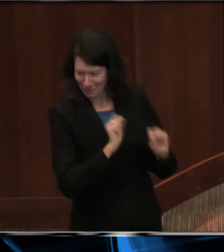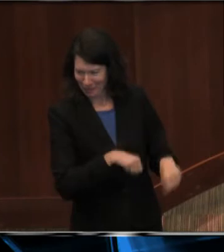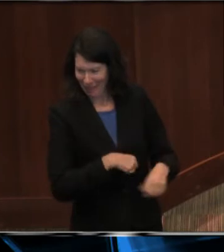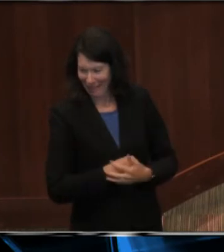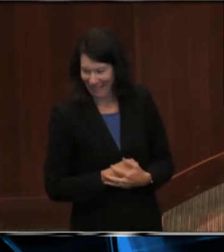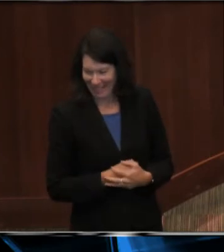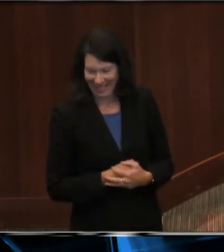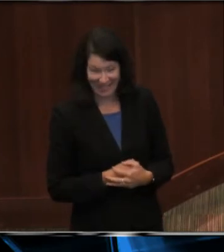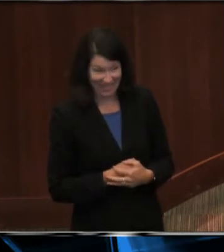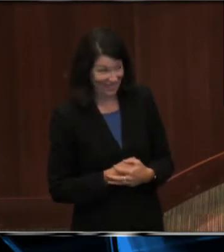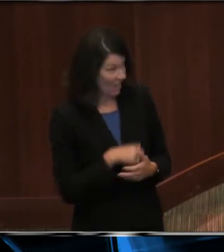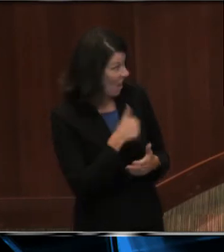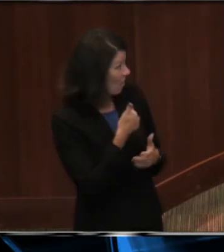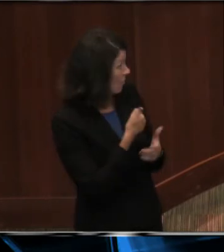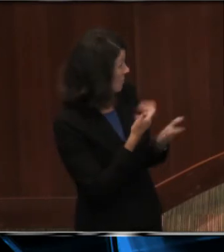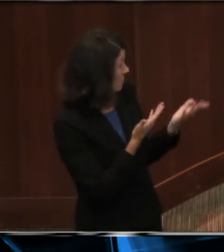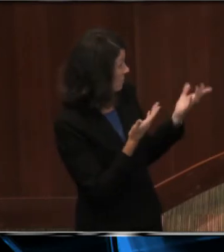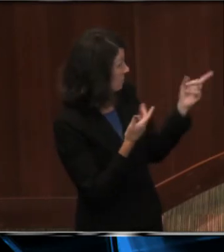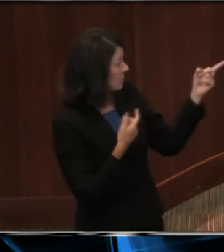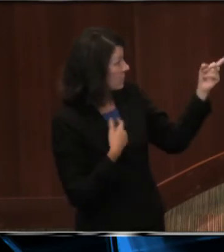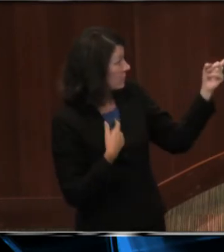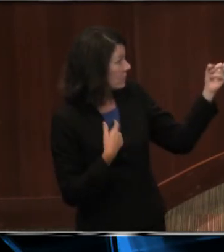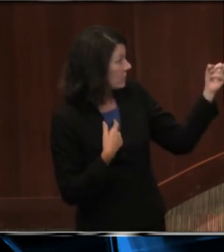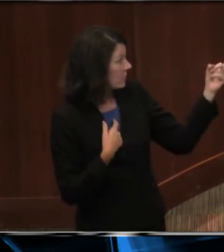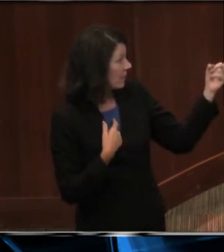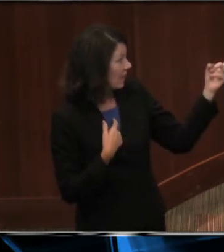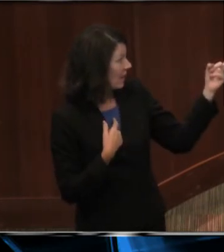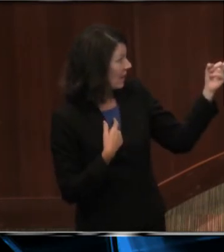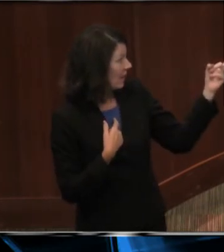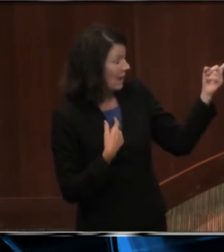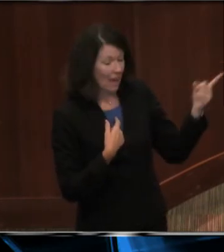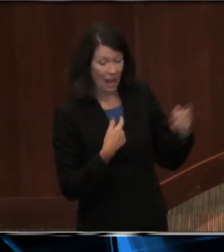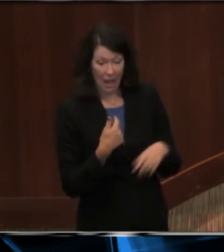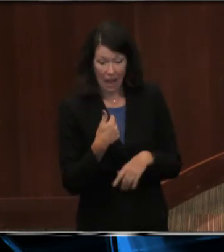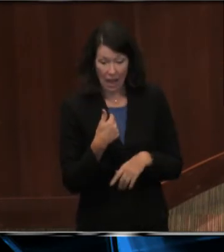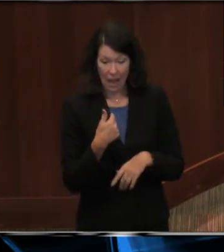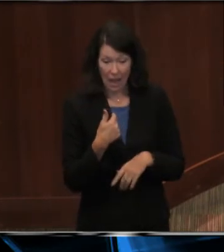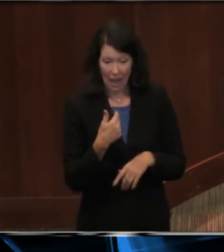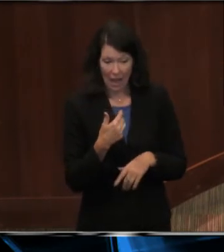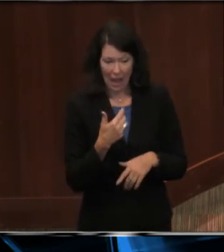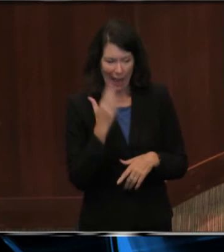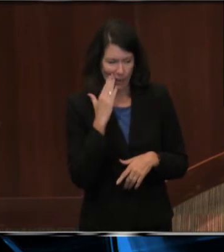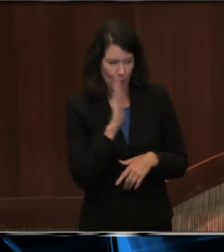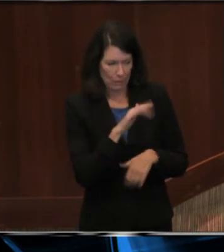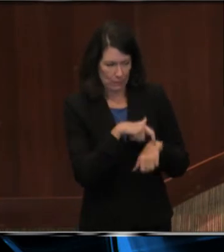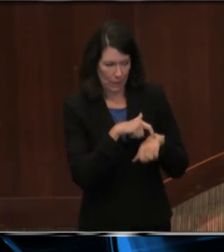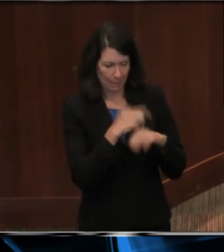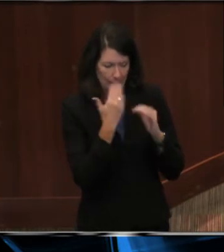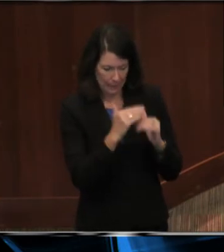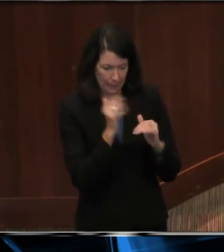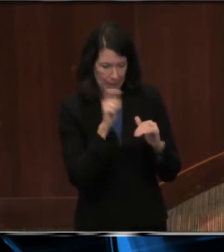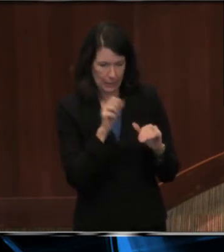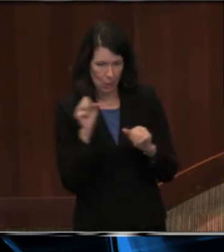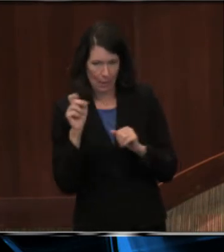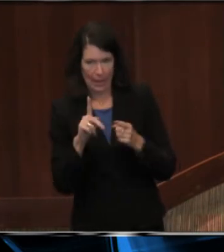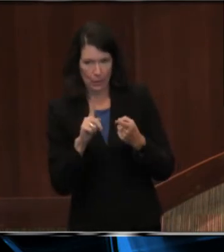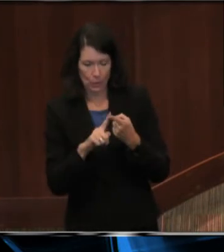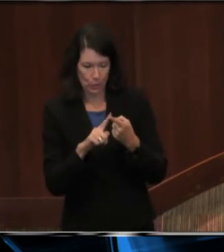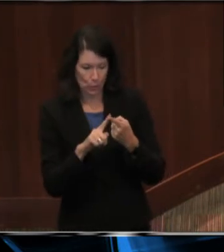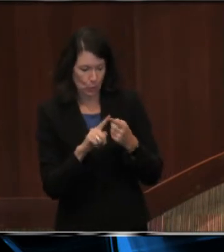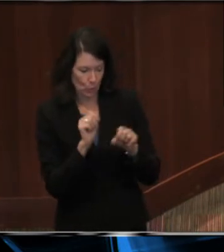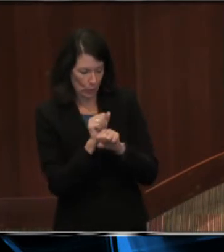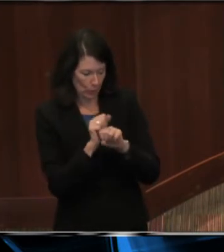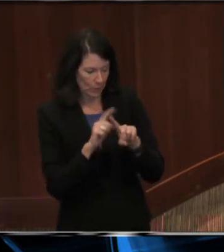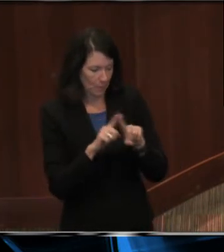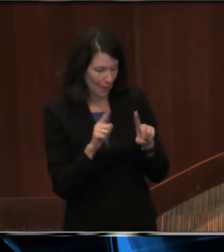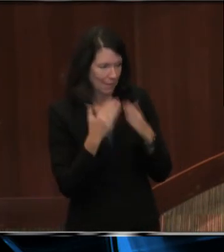Okay, Susan, anything else? Well, actually, I wanted to be sensitive to your time because I know you need to get back to the